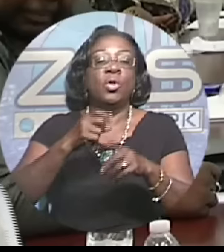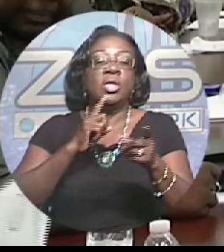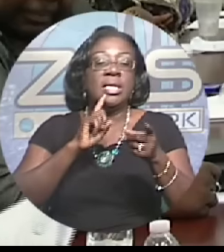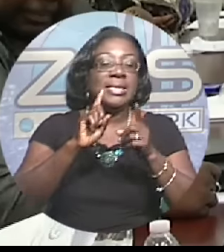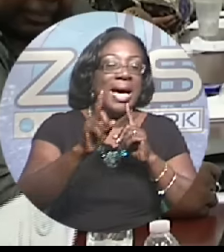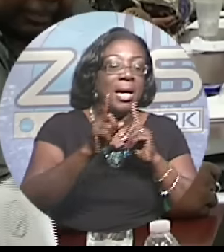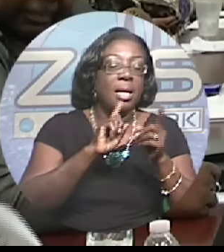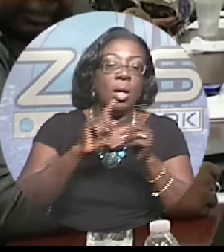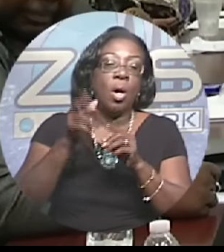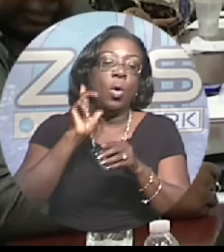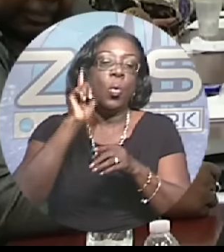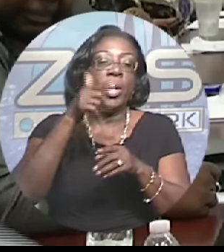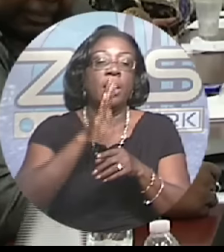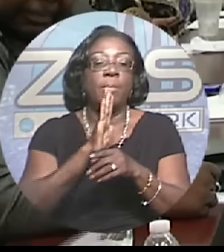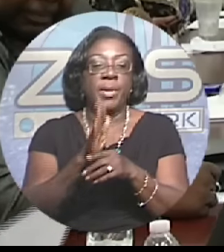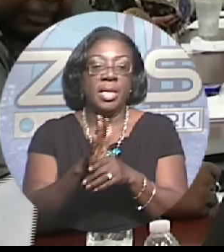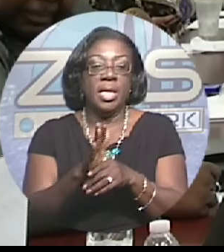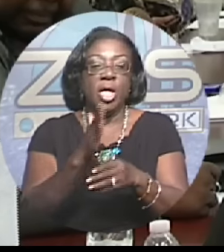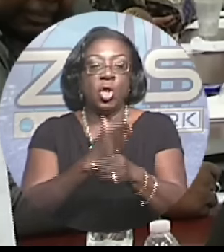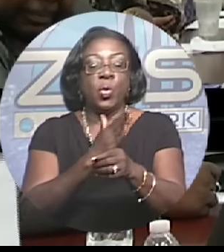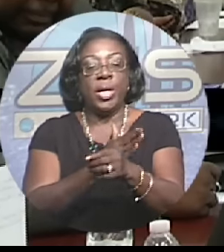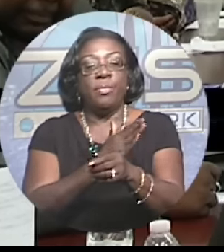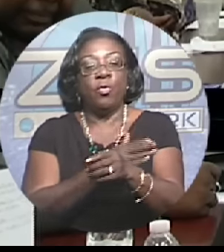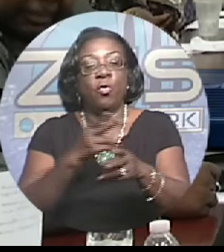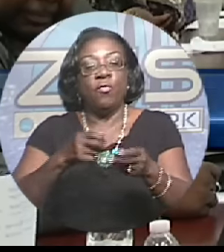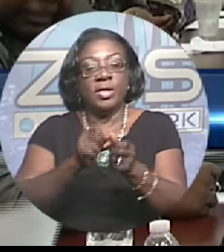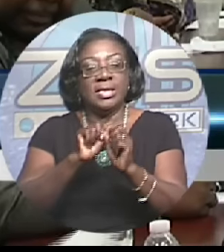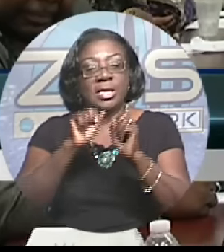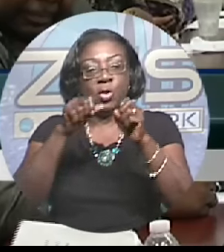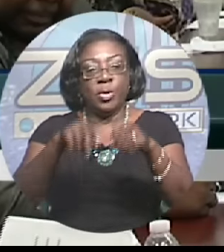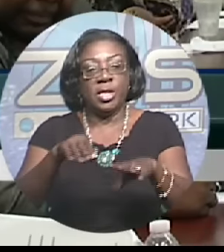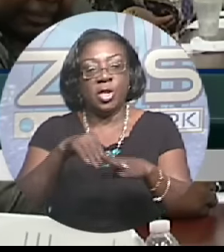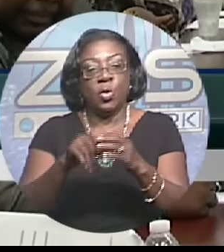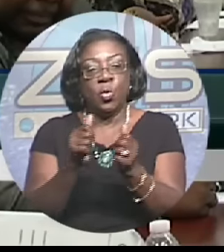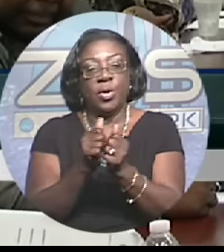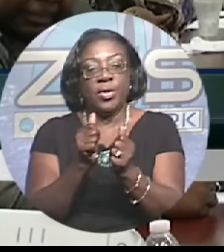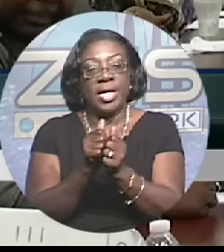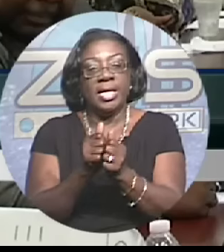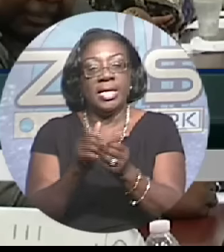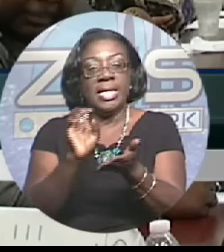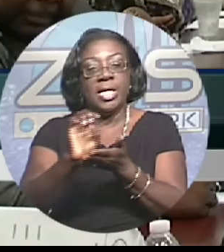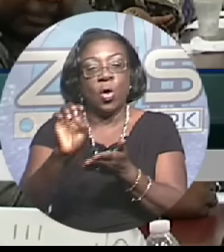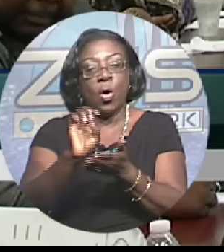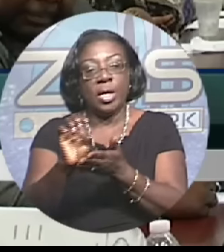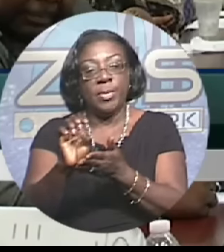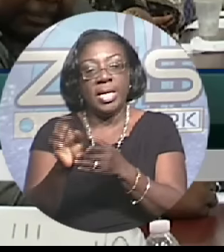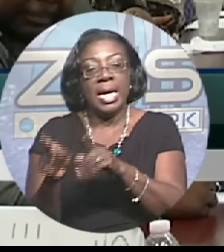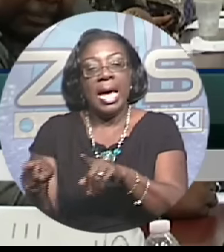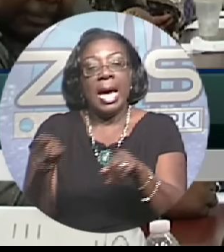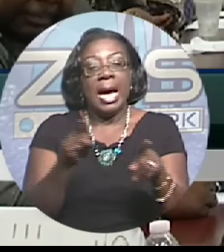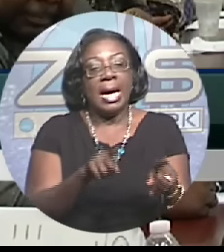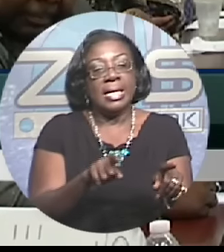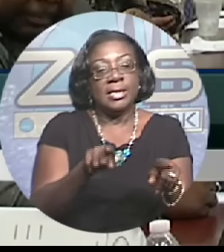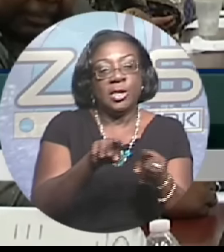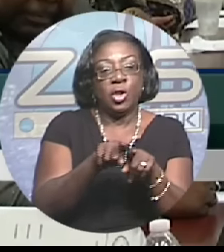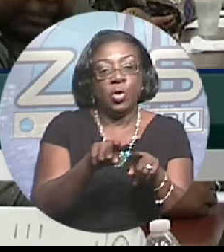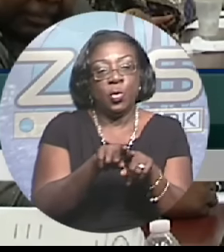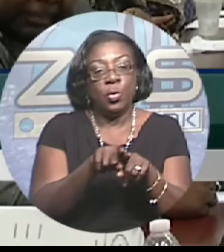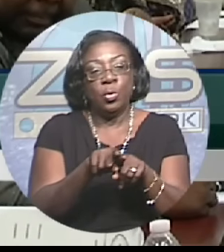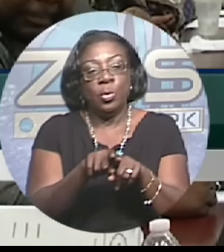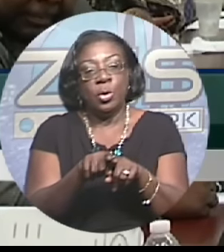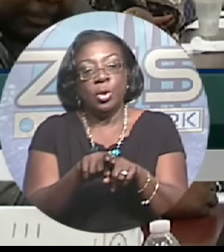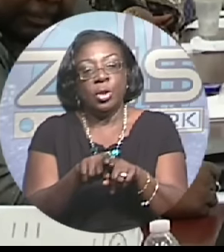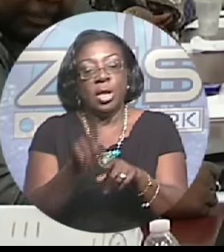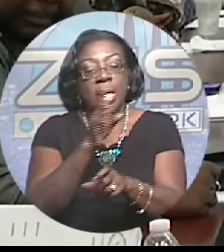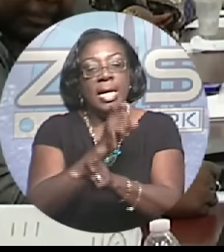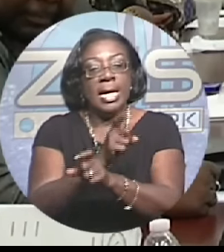national development and improving situations within the economy, as well as the